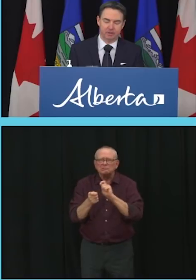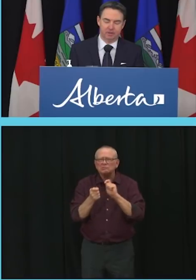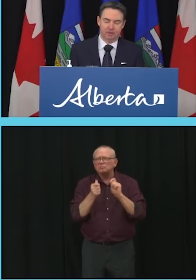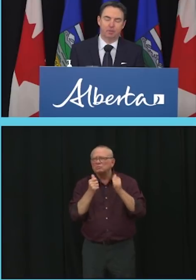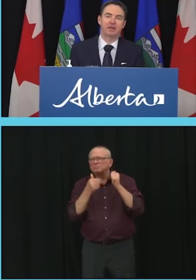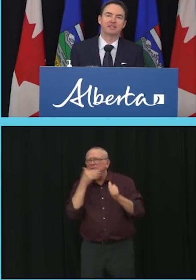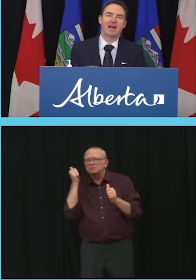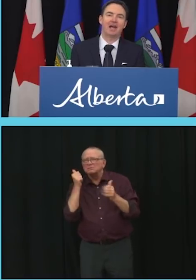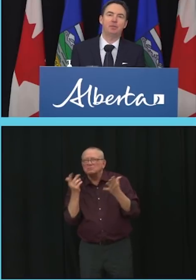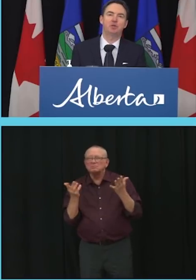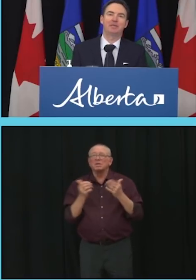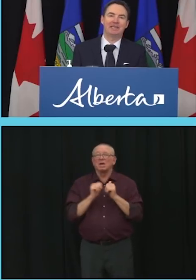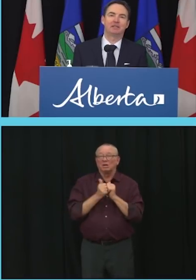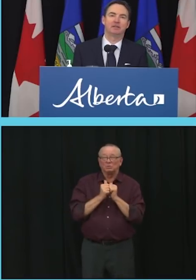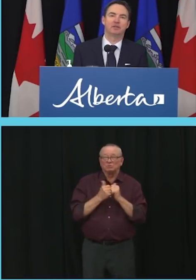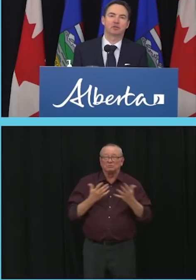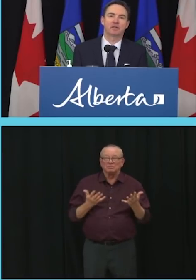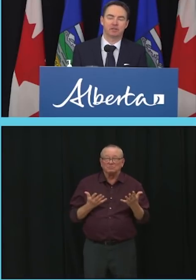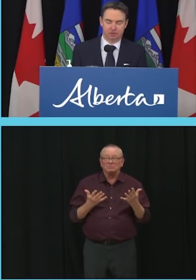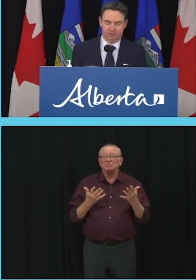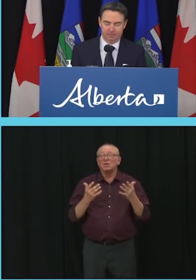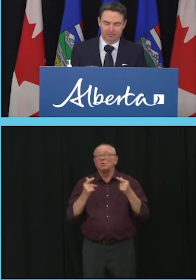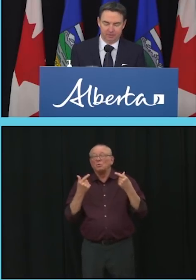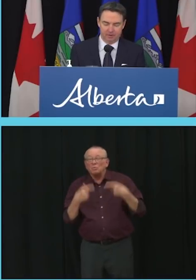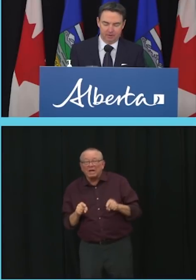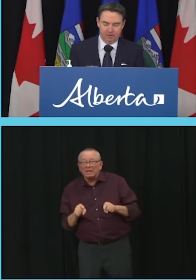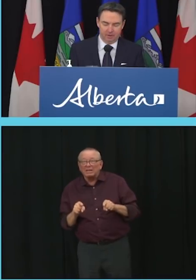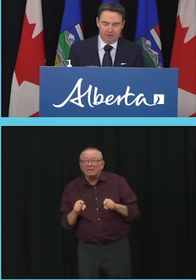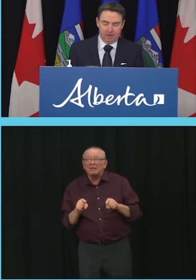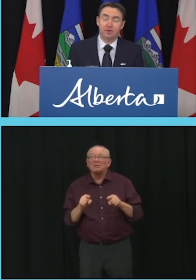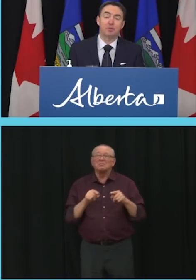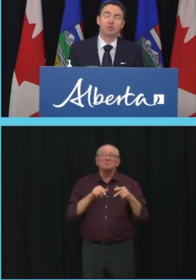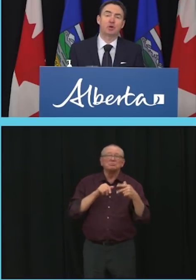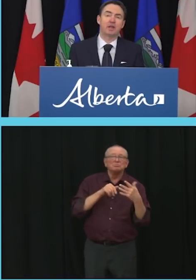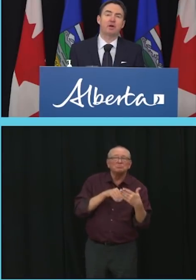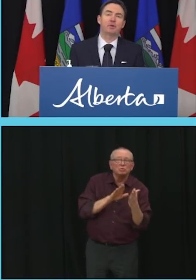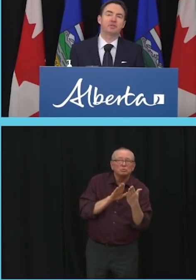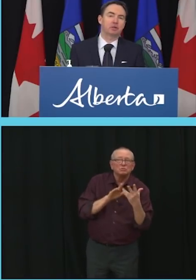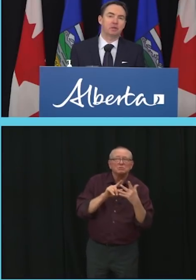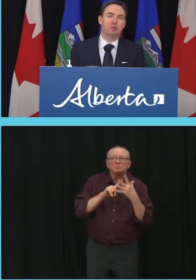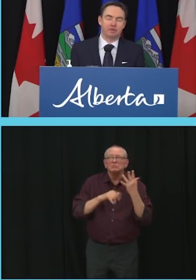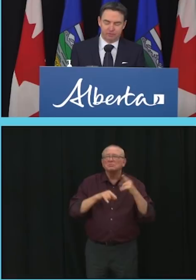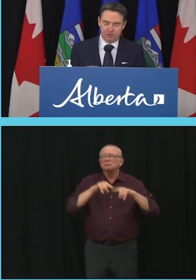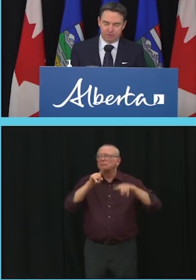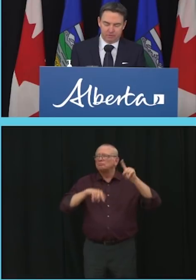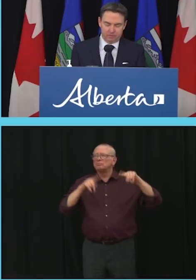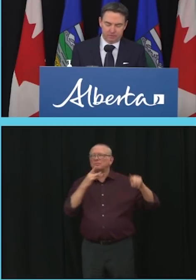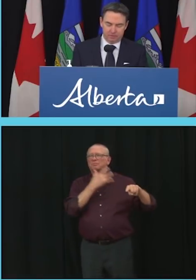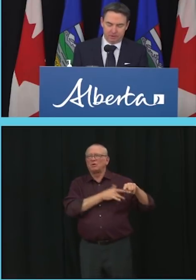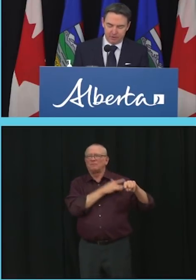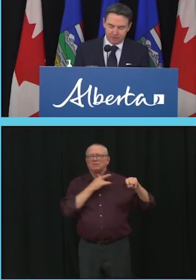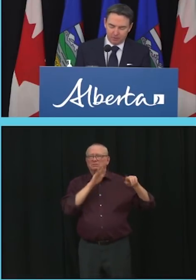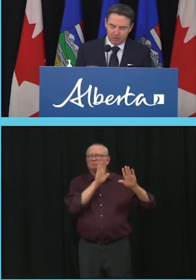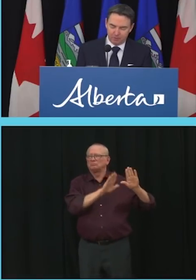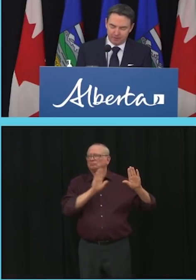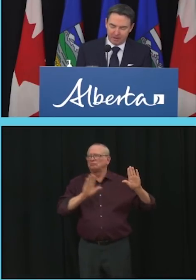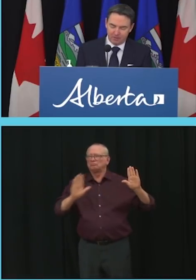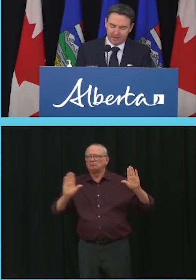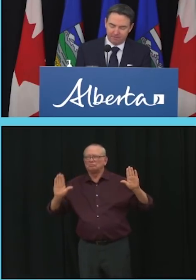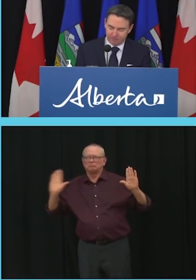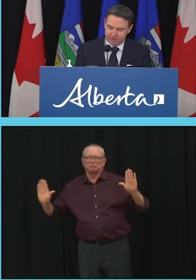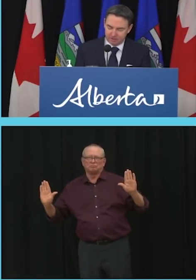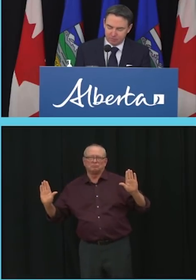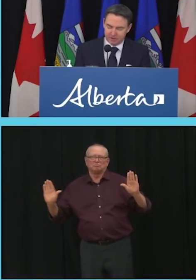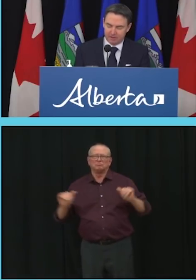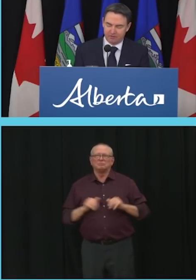province, but it's time to begin this transition. And the majority of Albertans agree with this view. A recent poll found